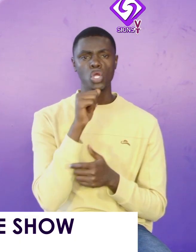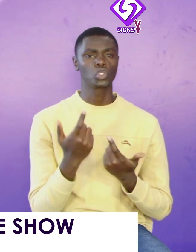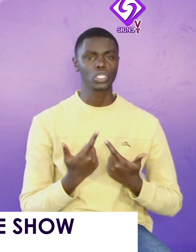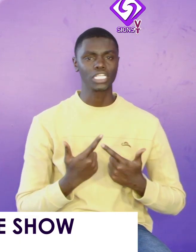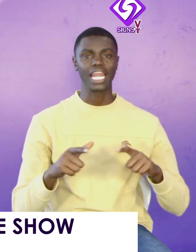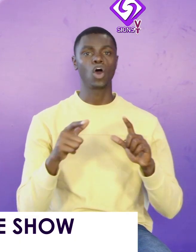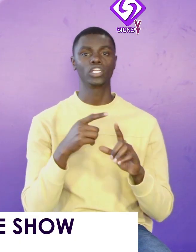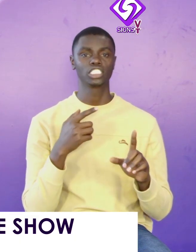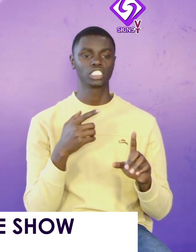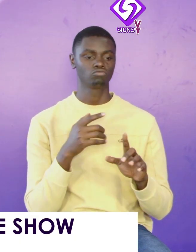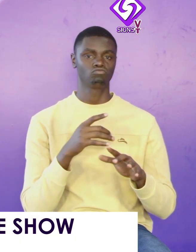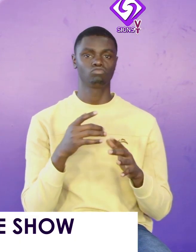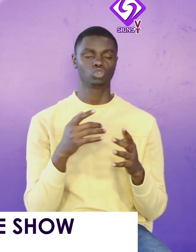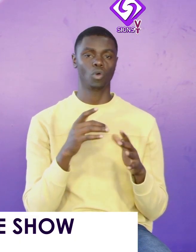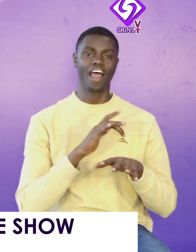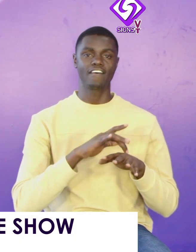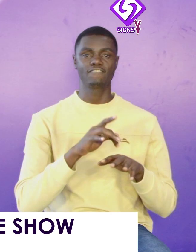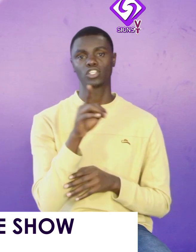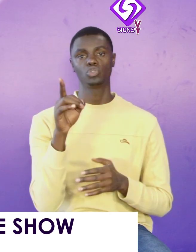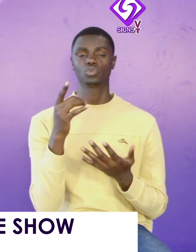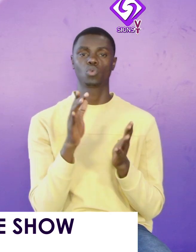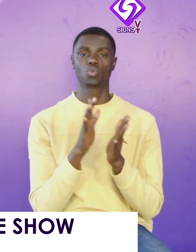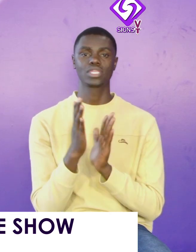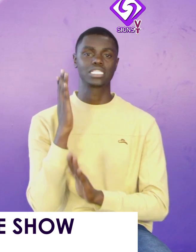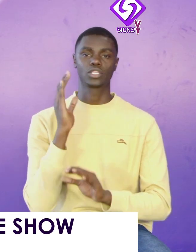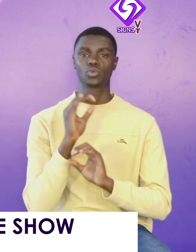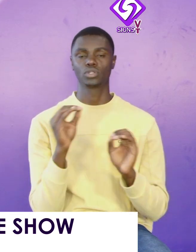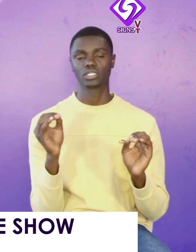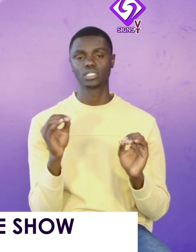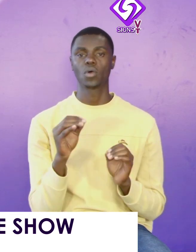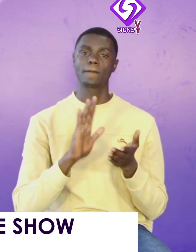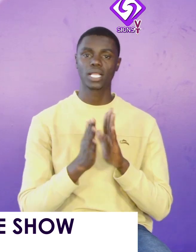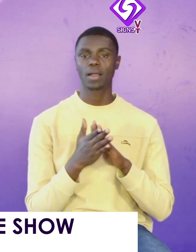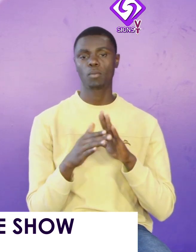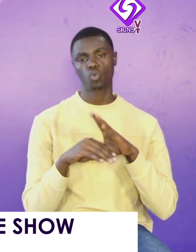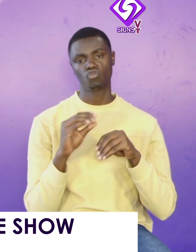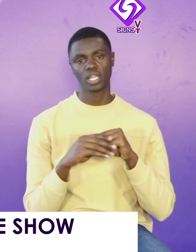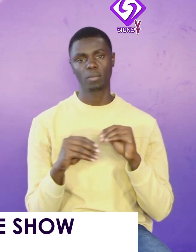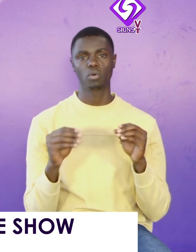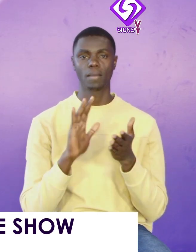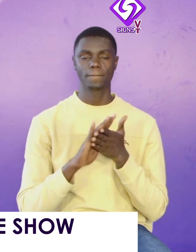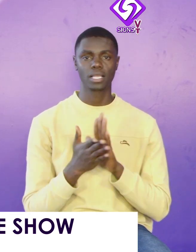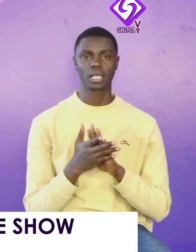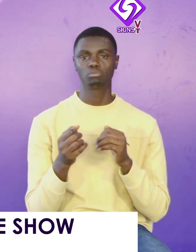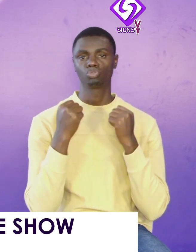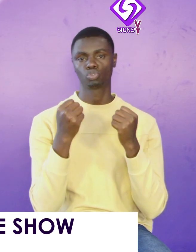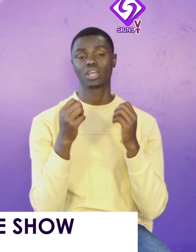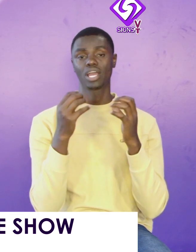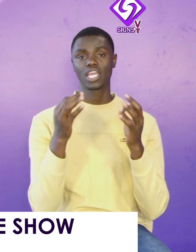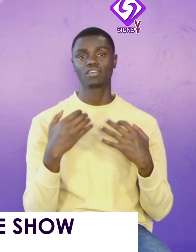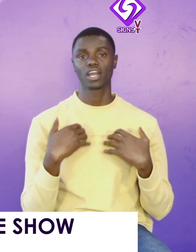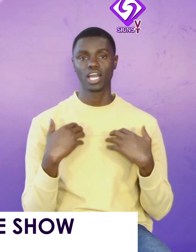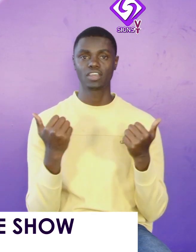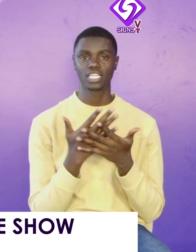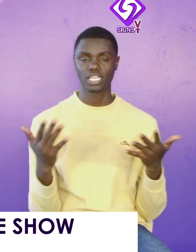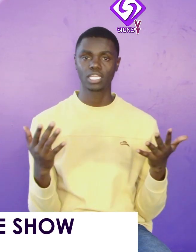to hit you with insecurity. Be secure. Be comfortable in your relationship. If there is something you need to do, you can do it.